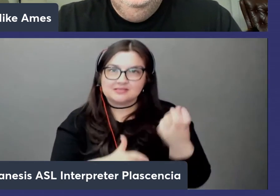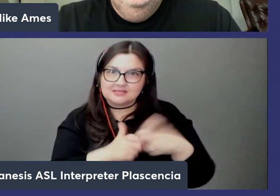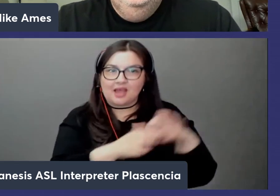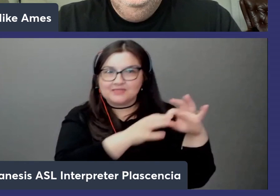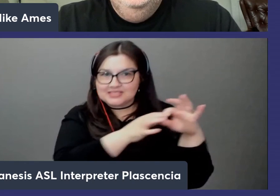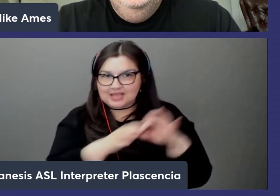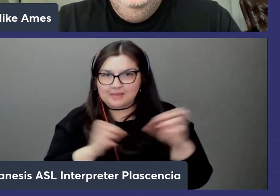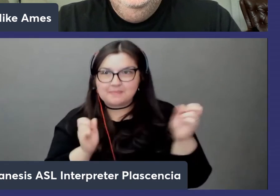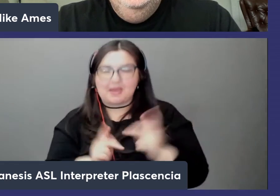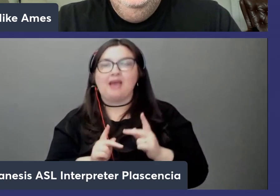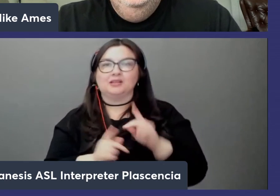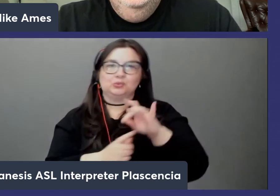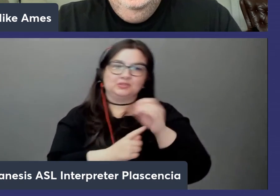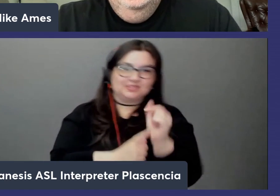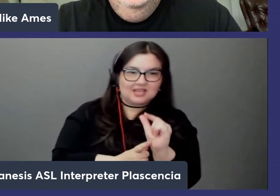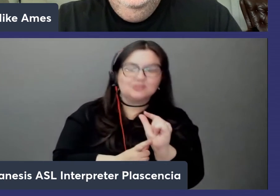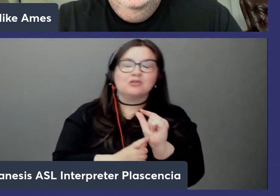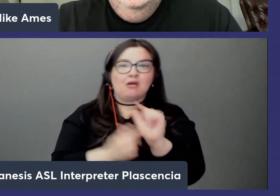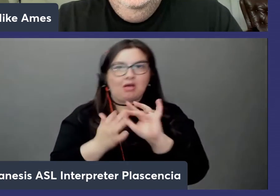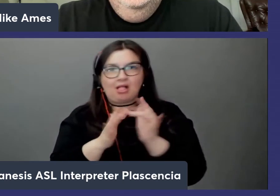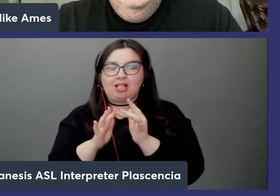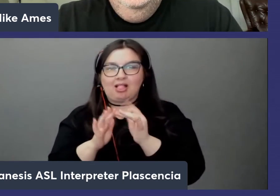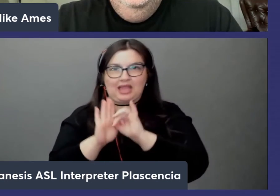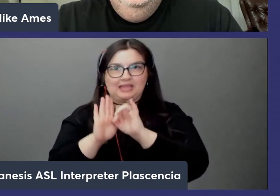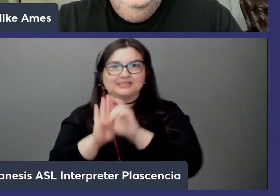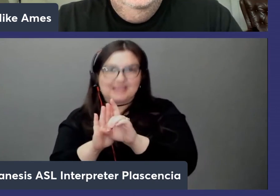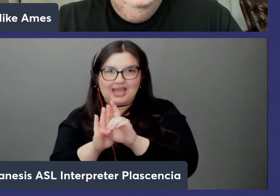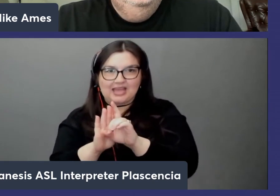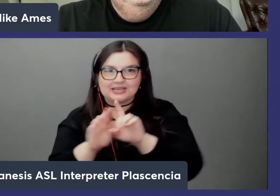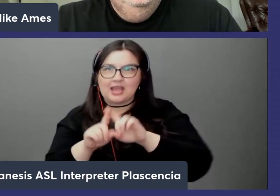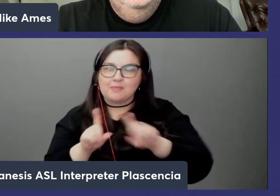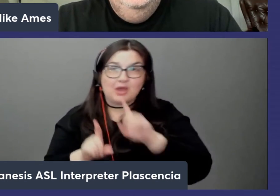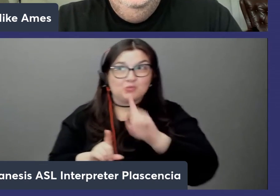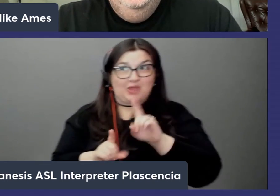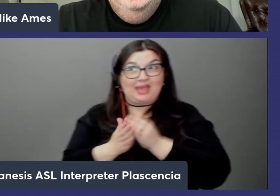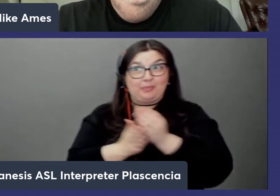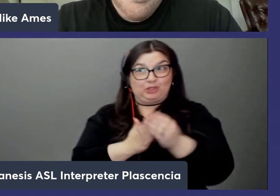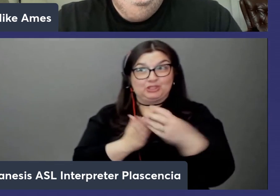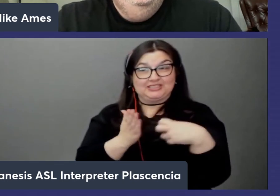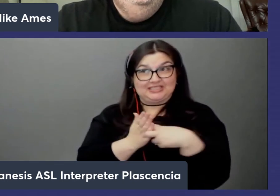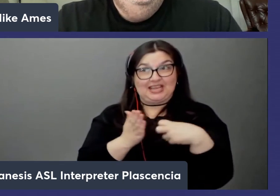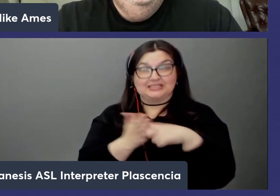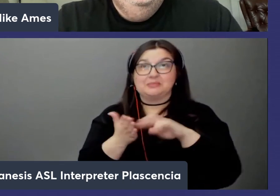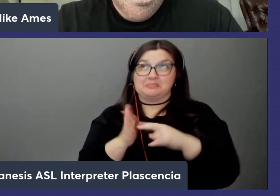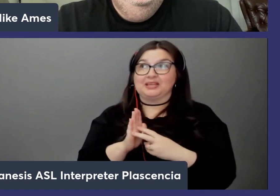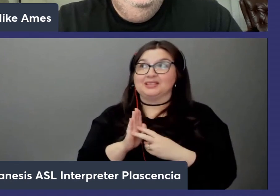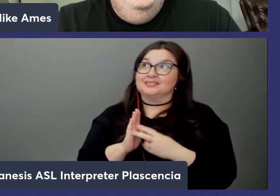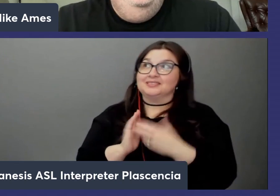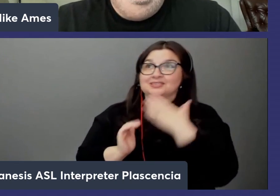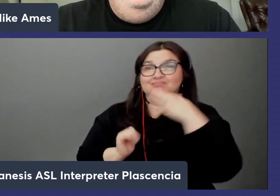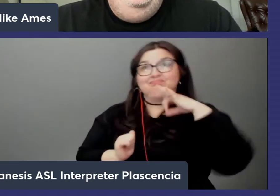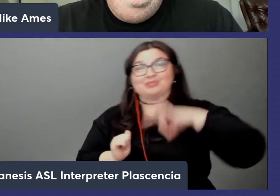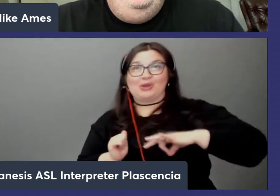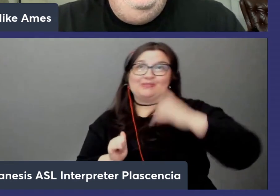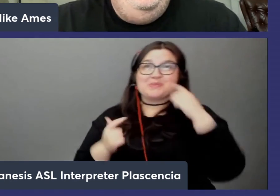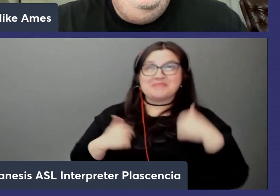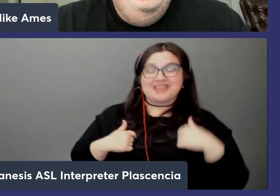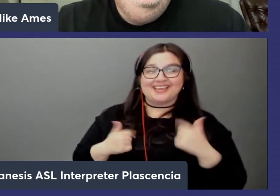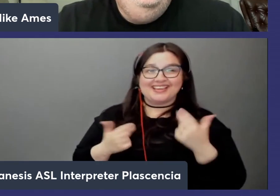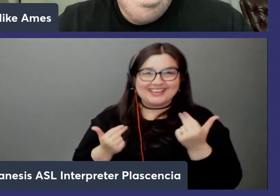to a digital identity. Anything that makes purchasing concert tickets easier is good in my book. Yeah, agreed.